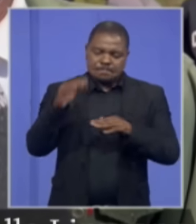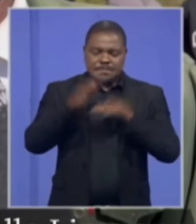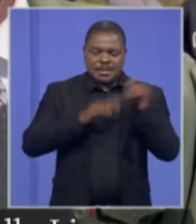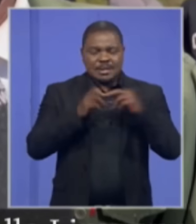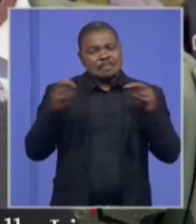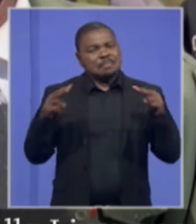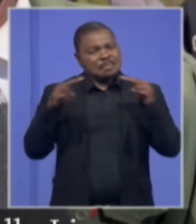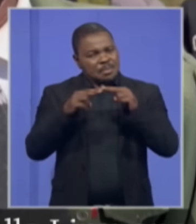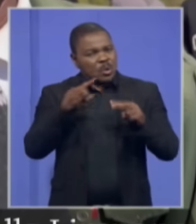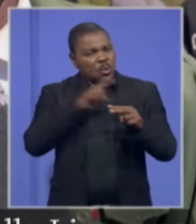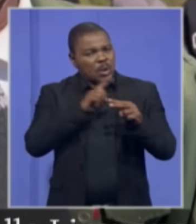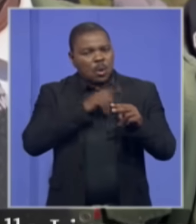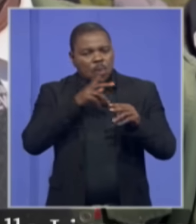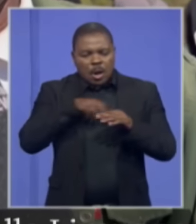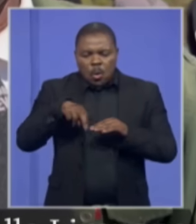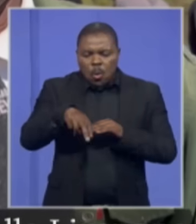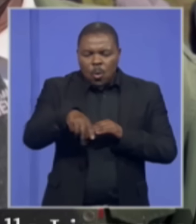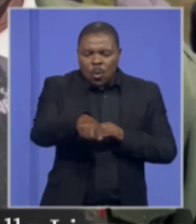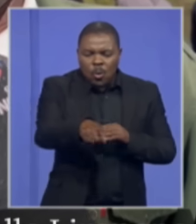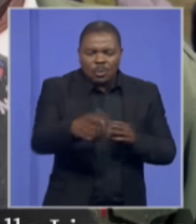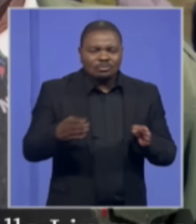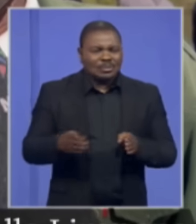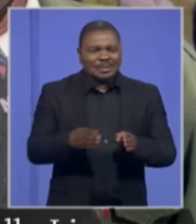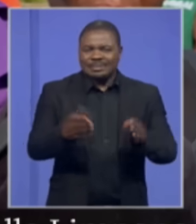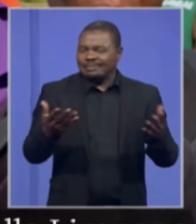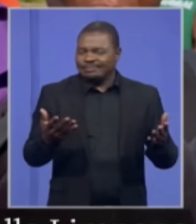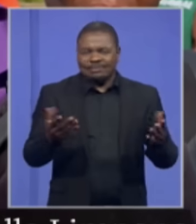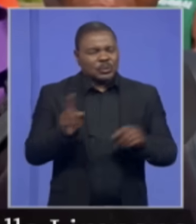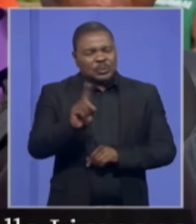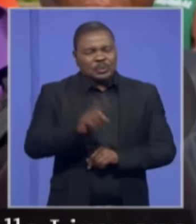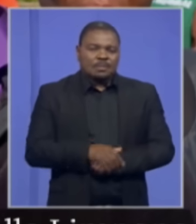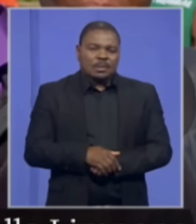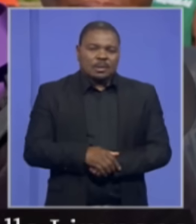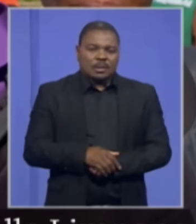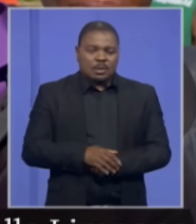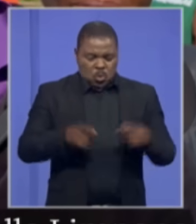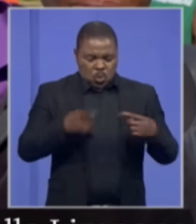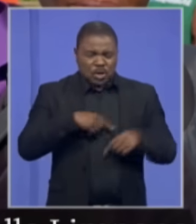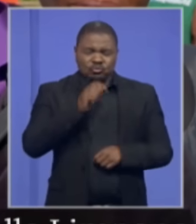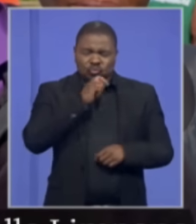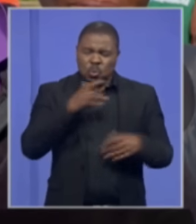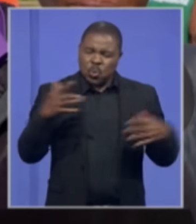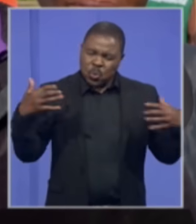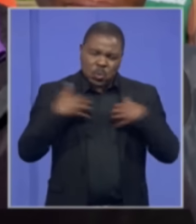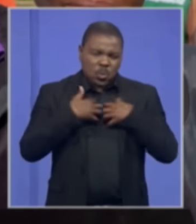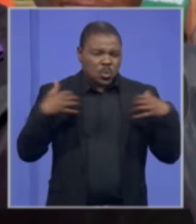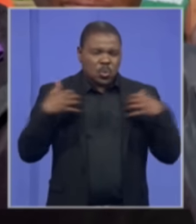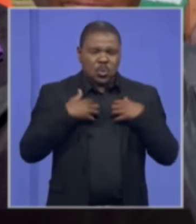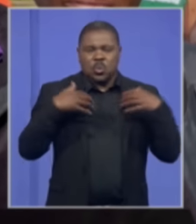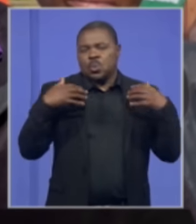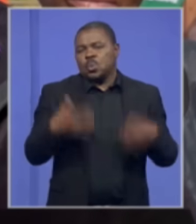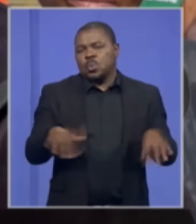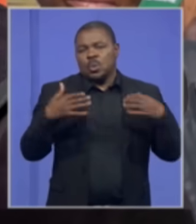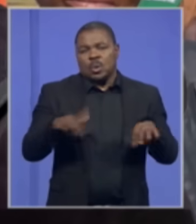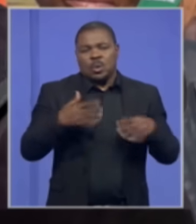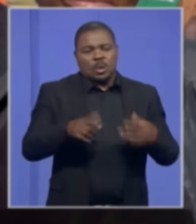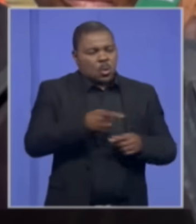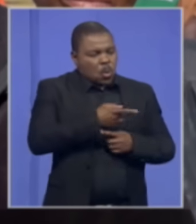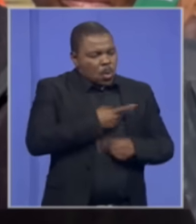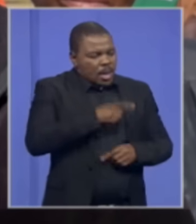emiše ka tabe ya go ba re tsena ka raga metsi ka yona re fetela ka montiretswa ka moria ka re kwa re tshwenyegile ka kudu ka tiragalo e re le basadi ba